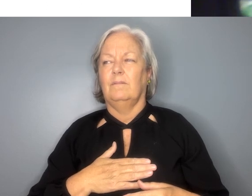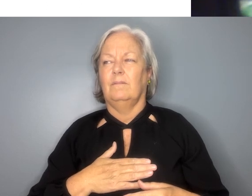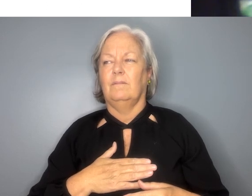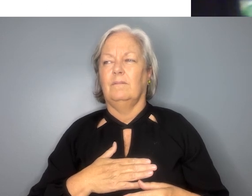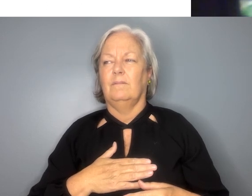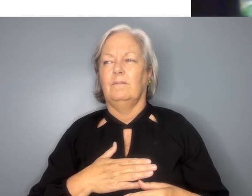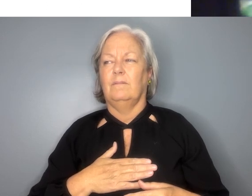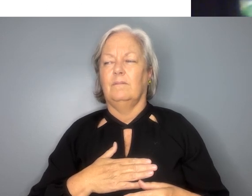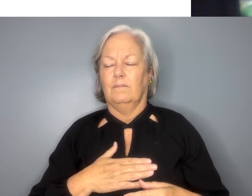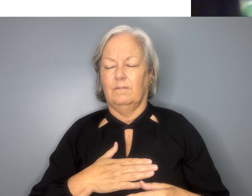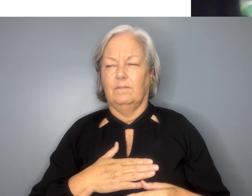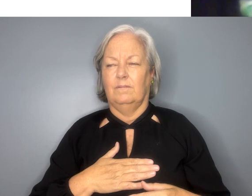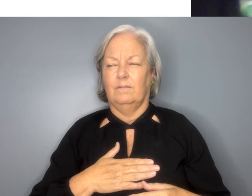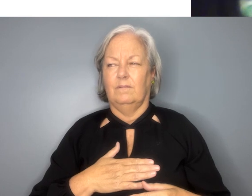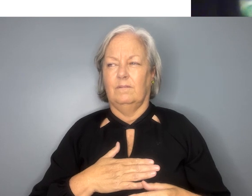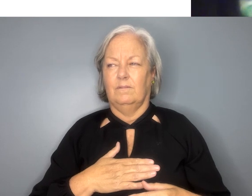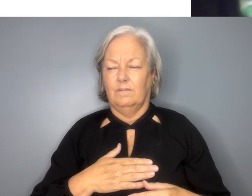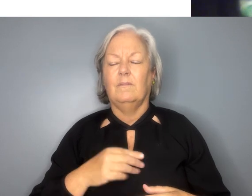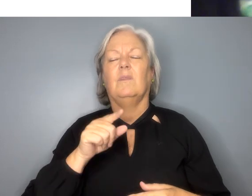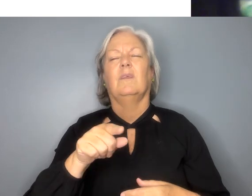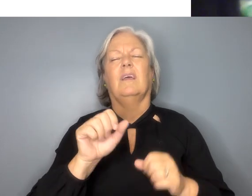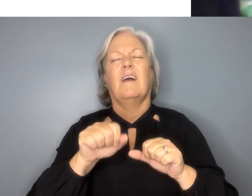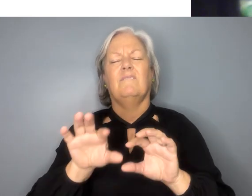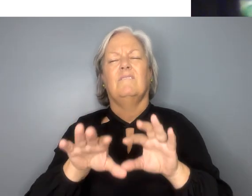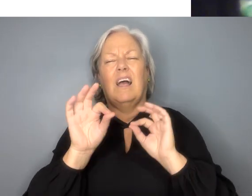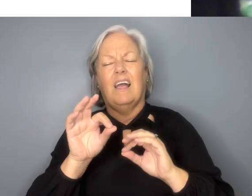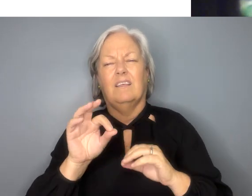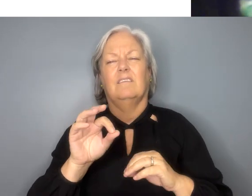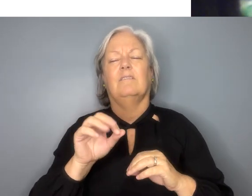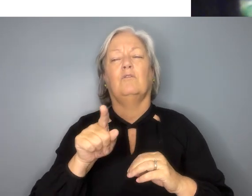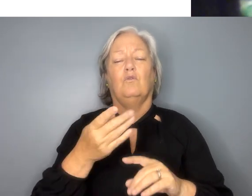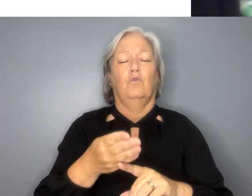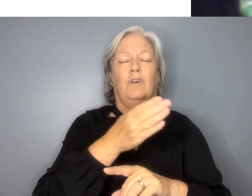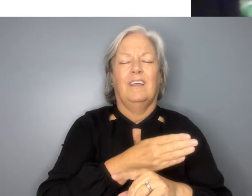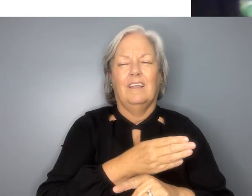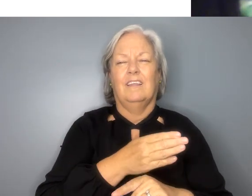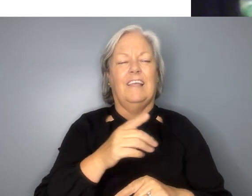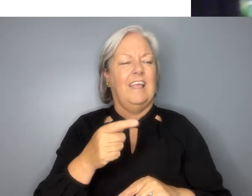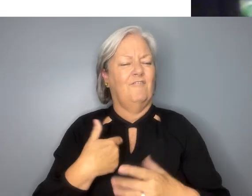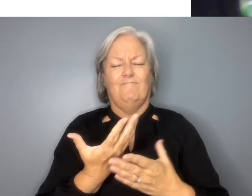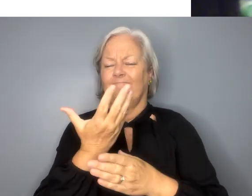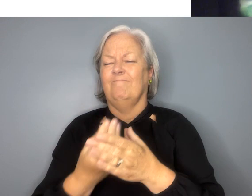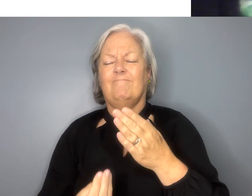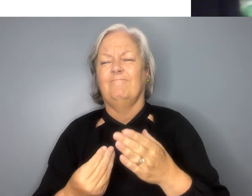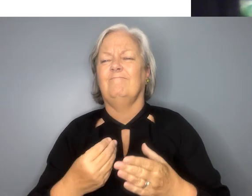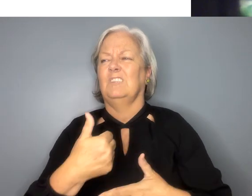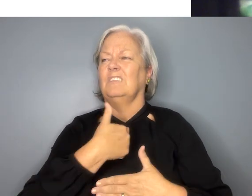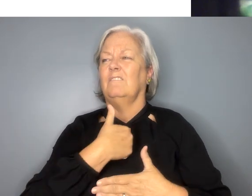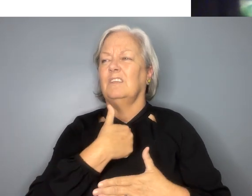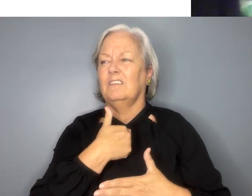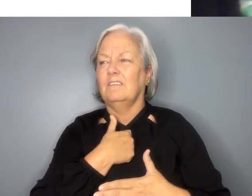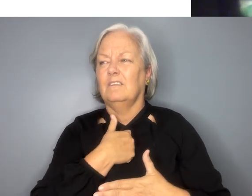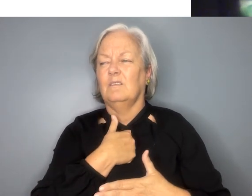that sense of early understanding of yourself, which is often seen as